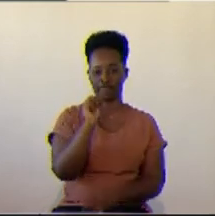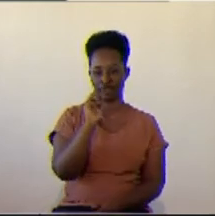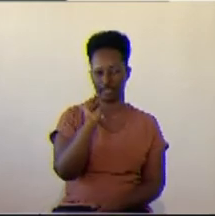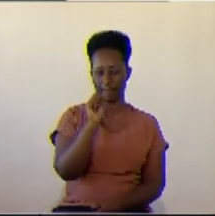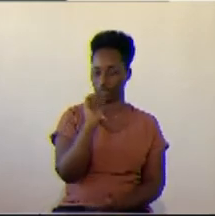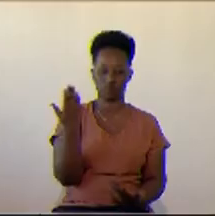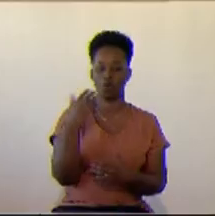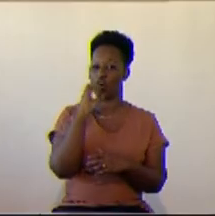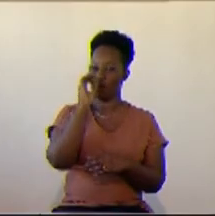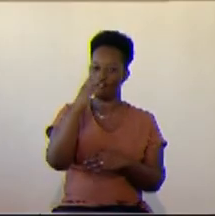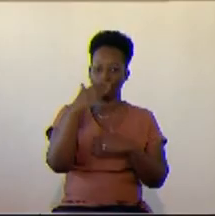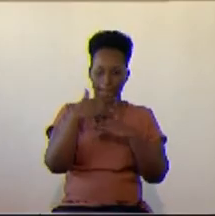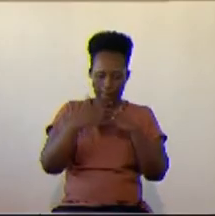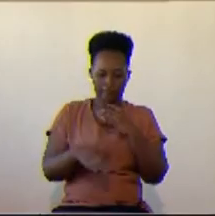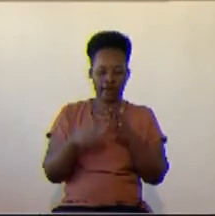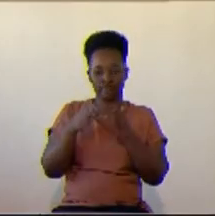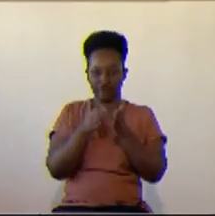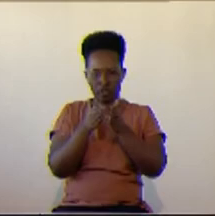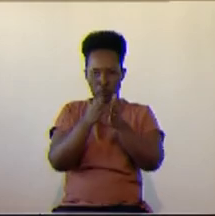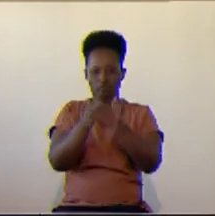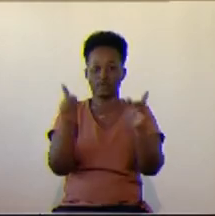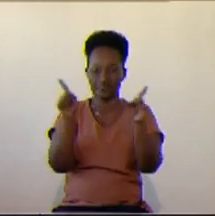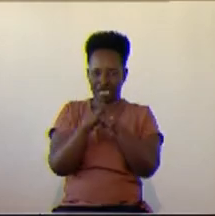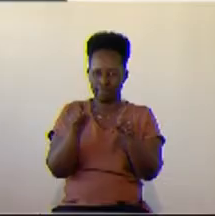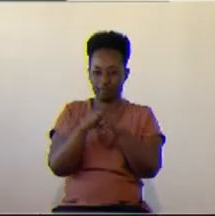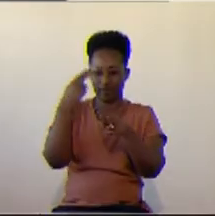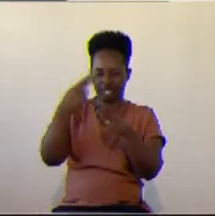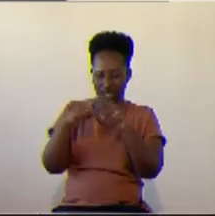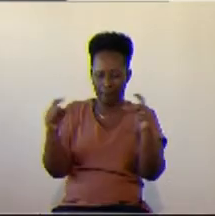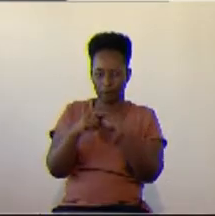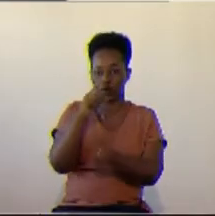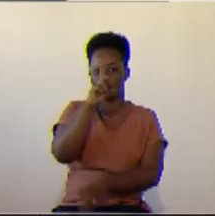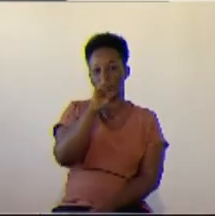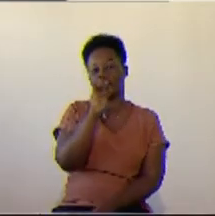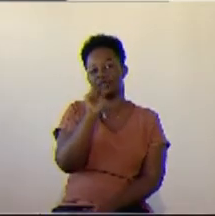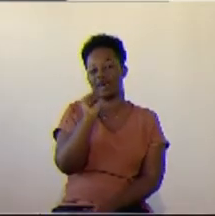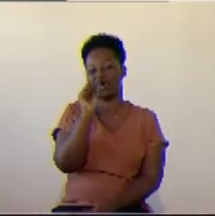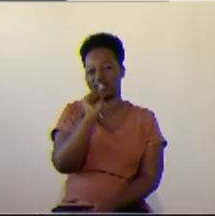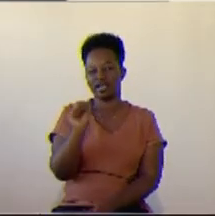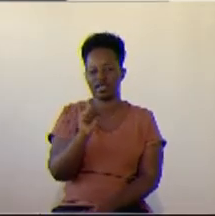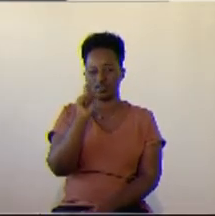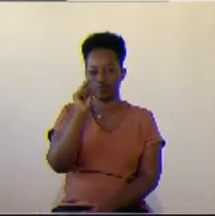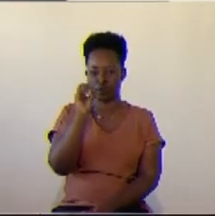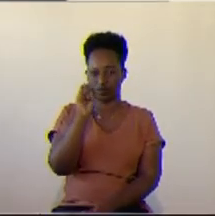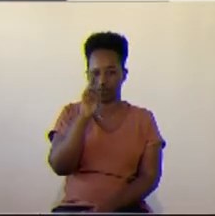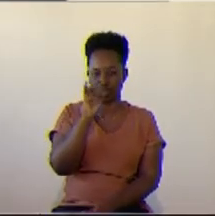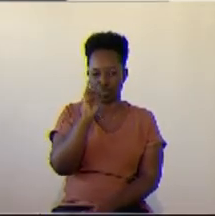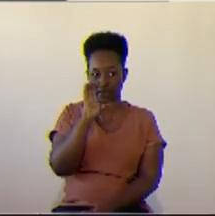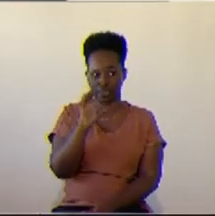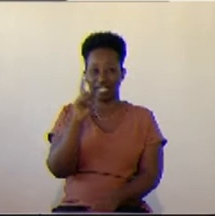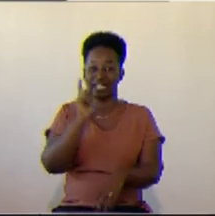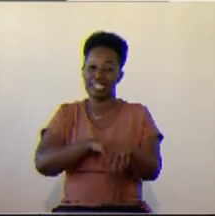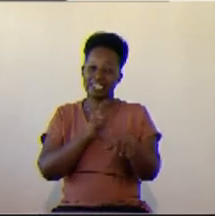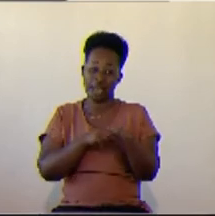of the blood vessels is referred to as diastolic pressure. The other one, when the blood vessels become